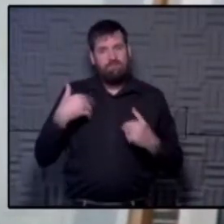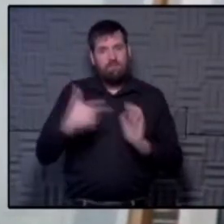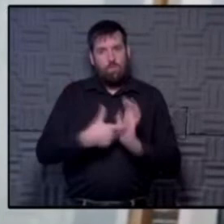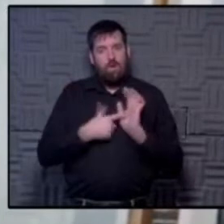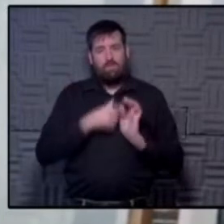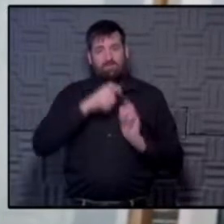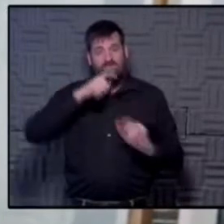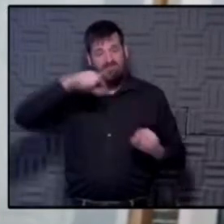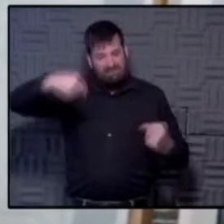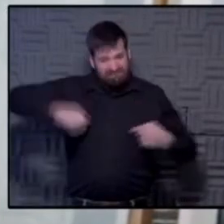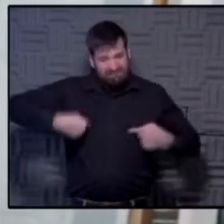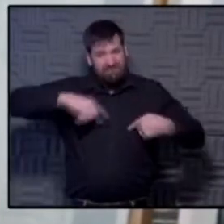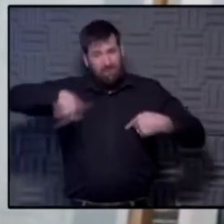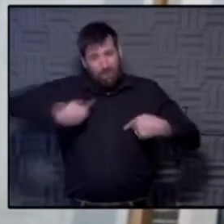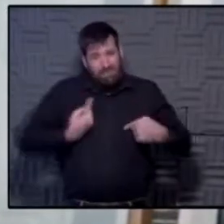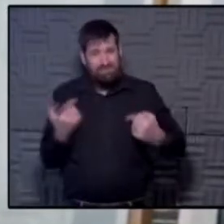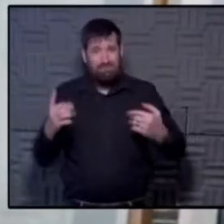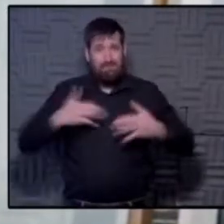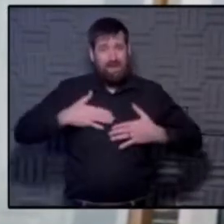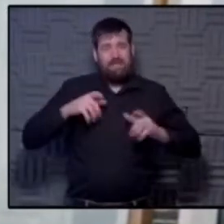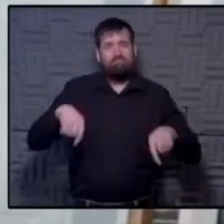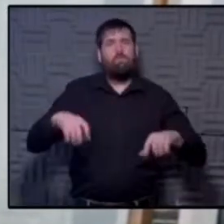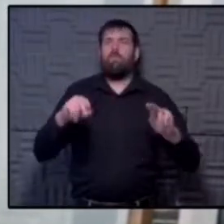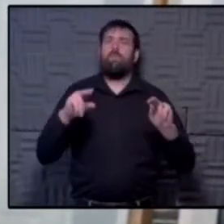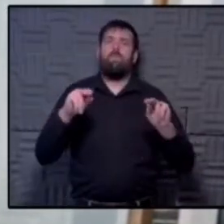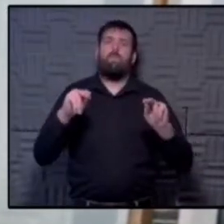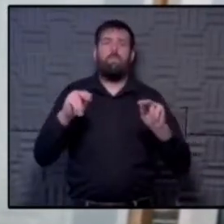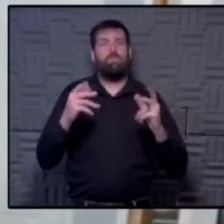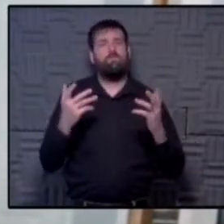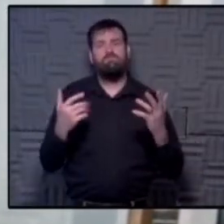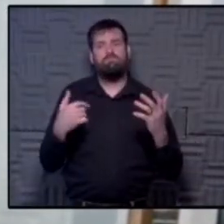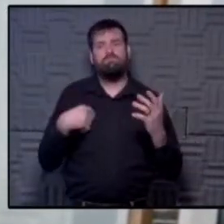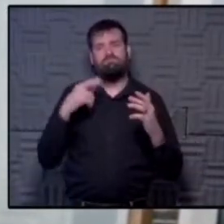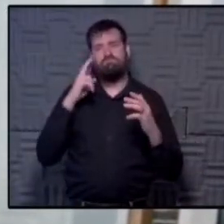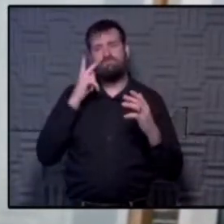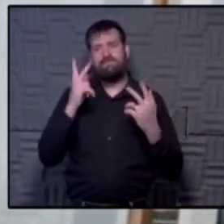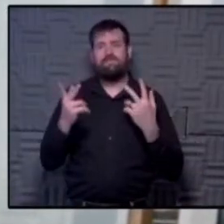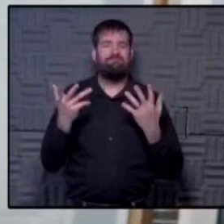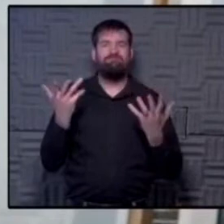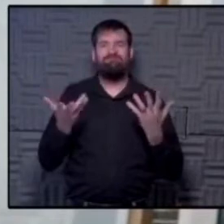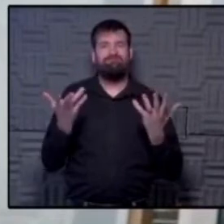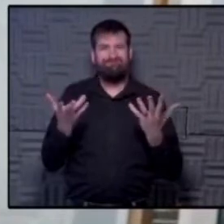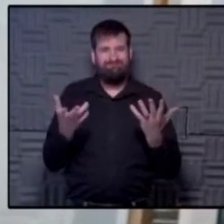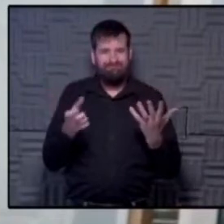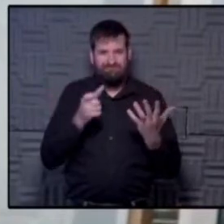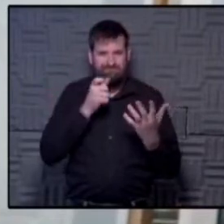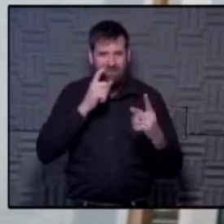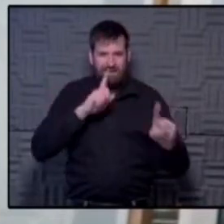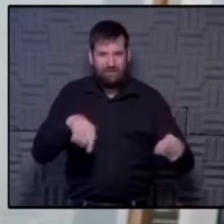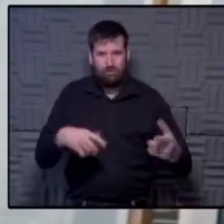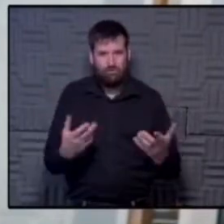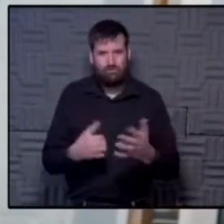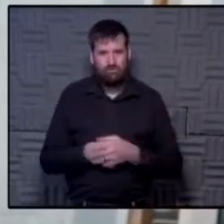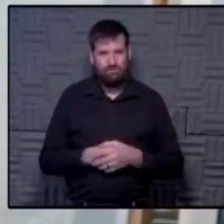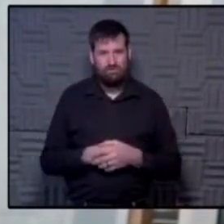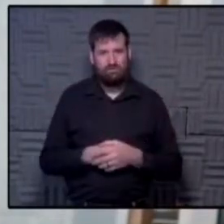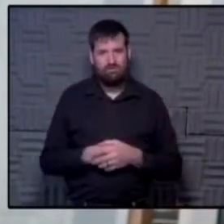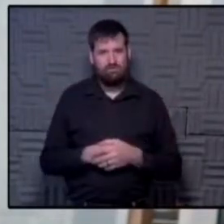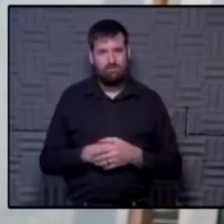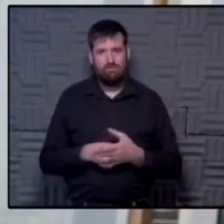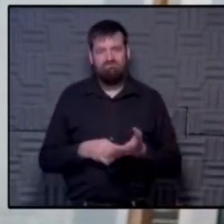myself. So I don't. I kind of see it as a just a non-answer. It really is kind of, you should